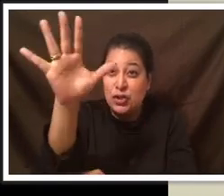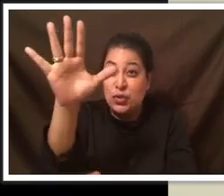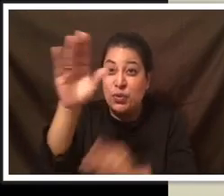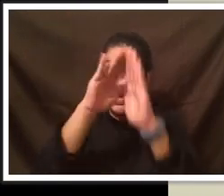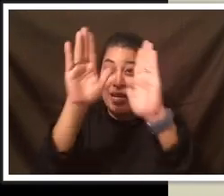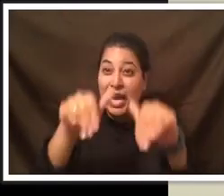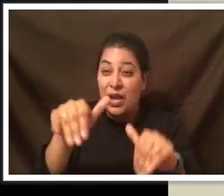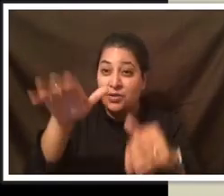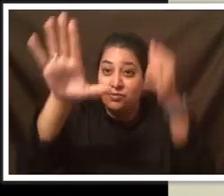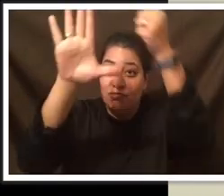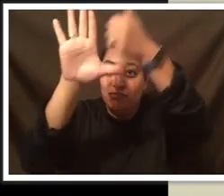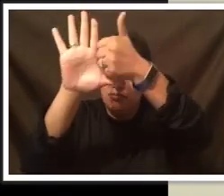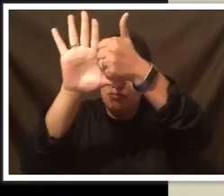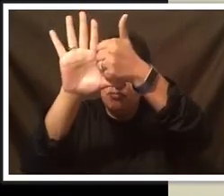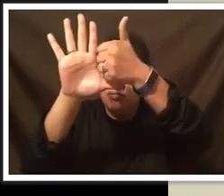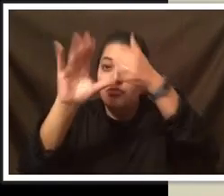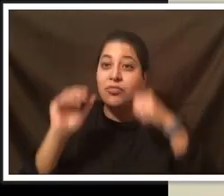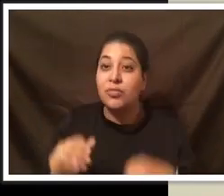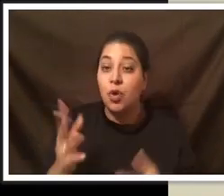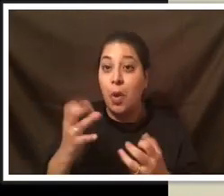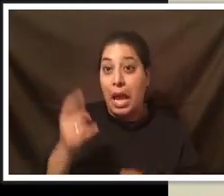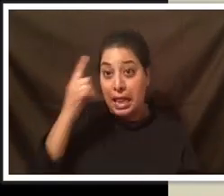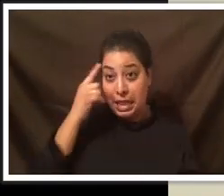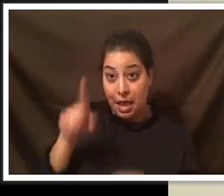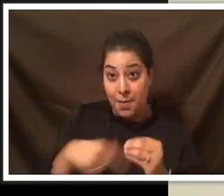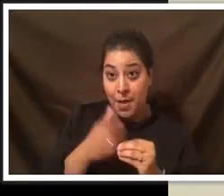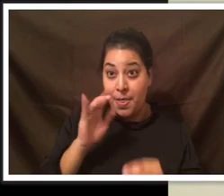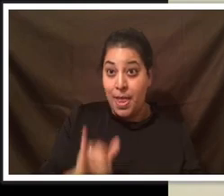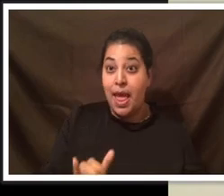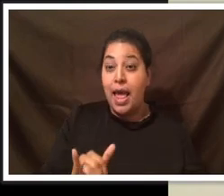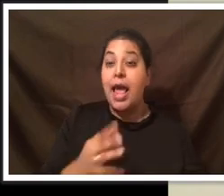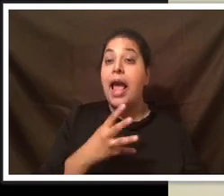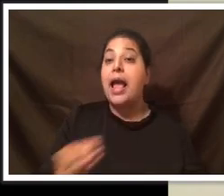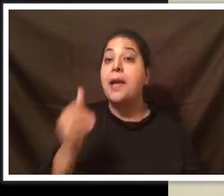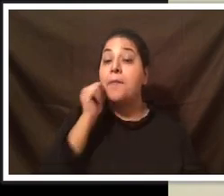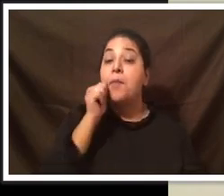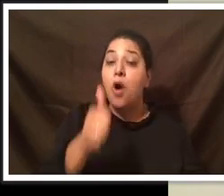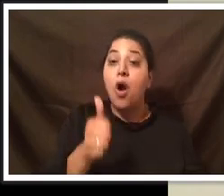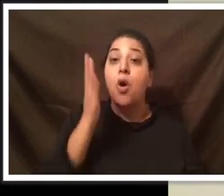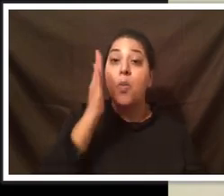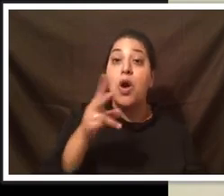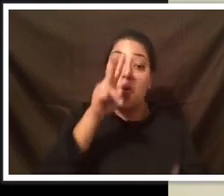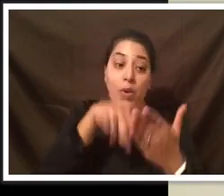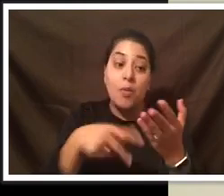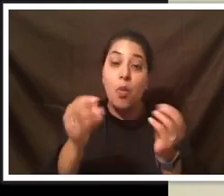I want you to think about that, and tomorrow we'll read some more.